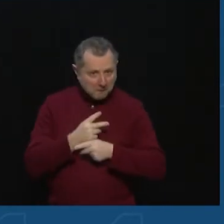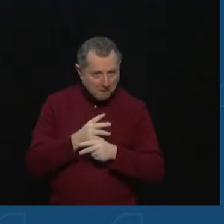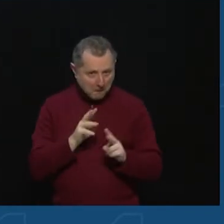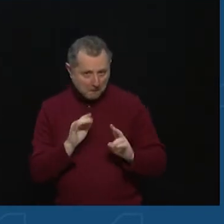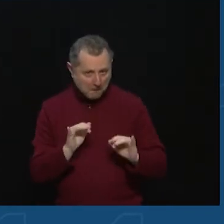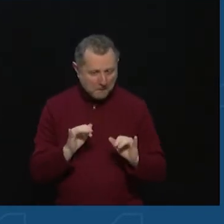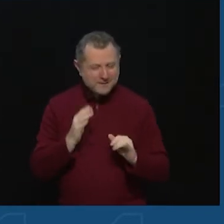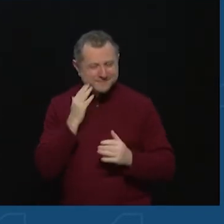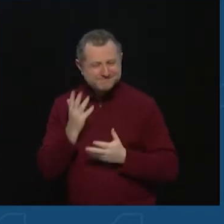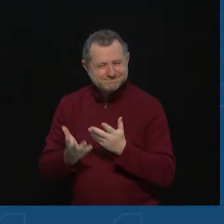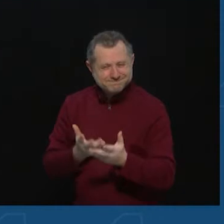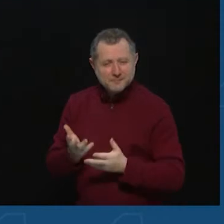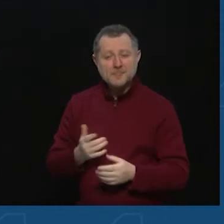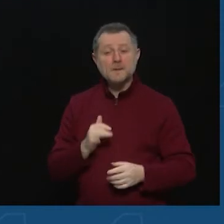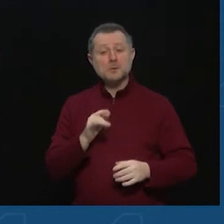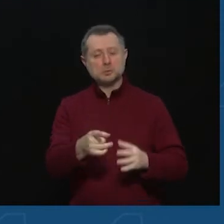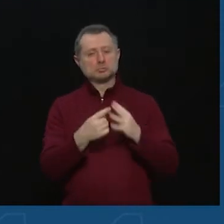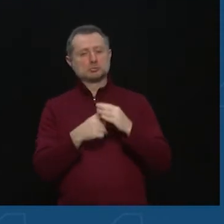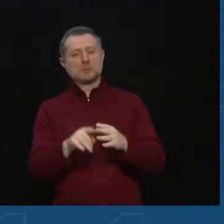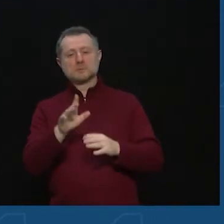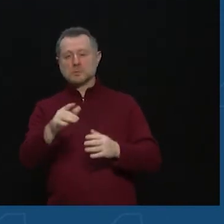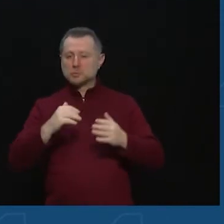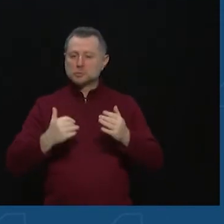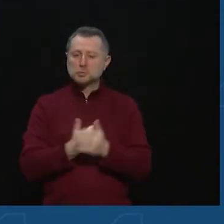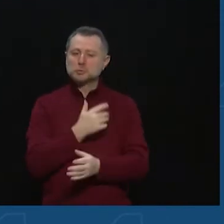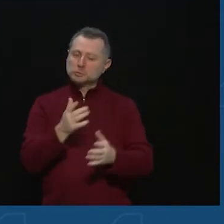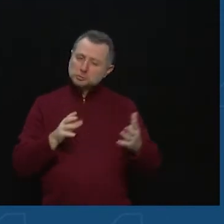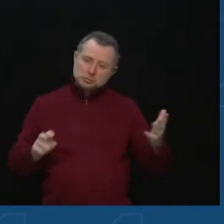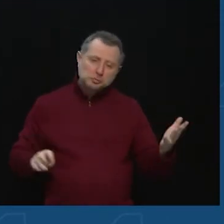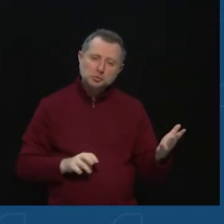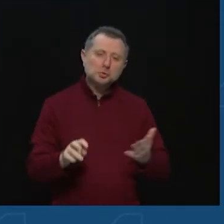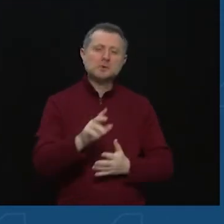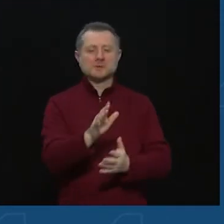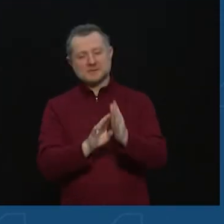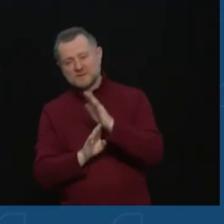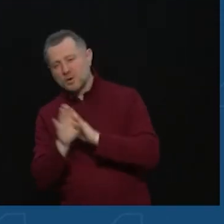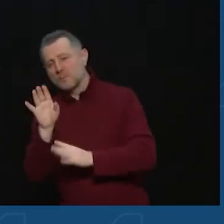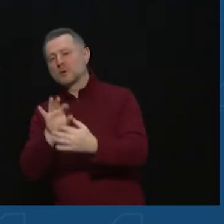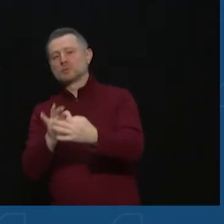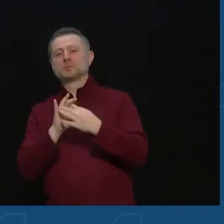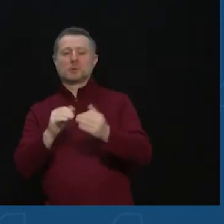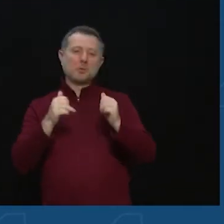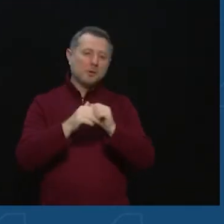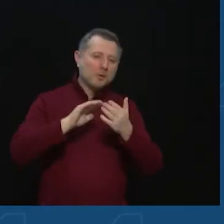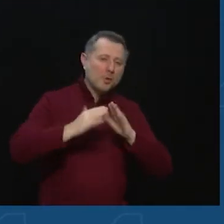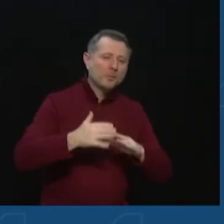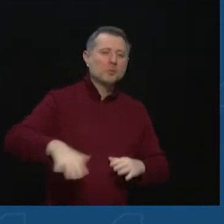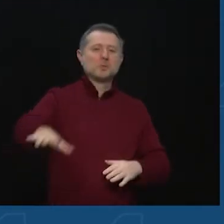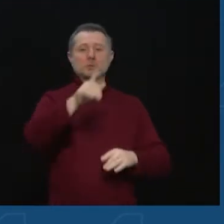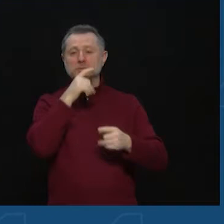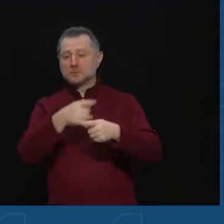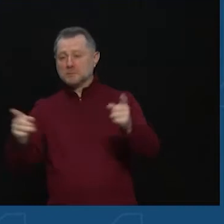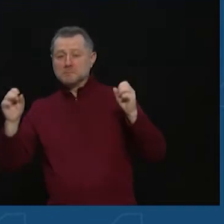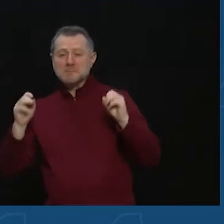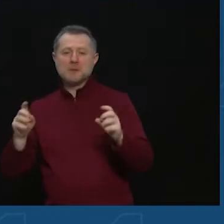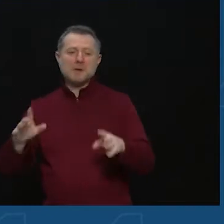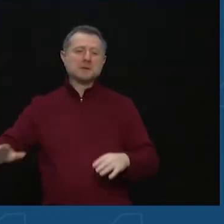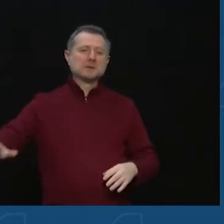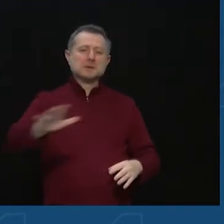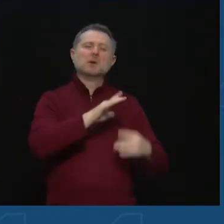new journey of building relationships in communities, many of which are under siege right now.